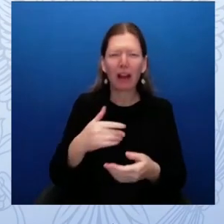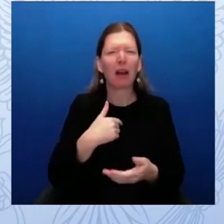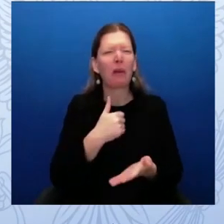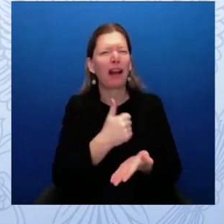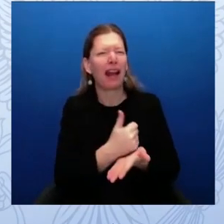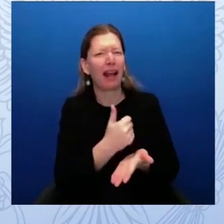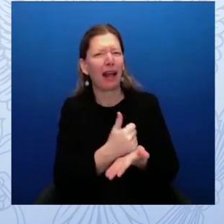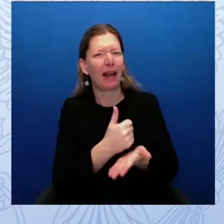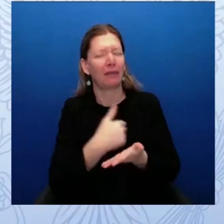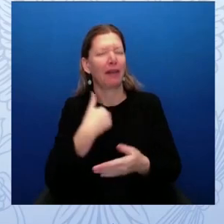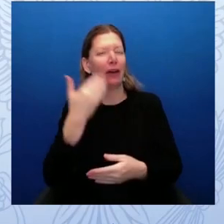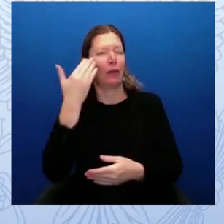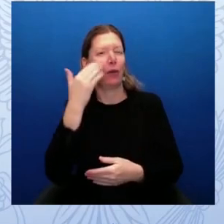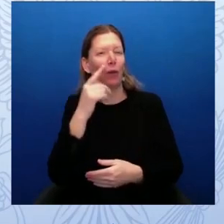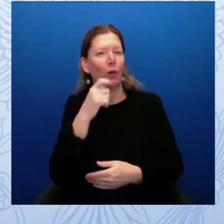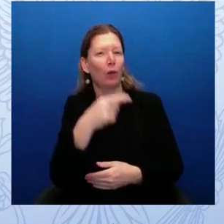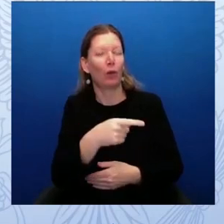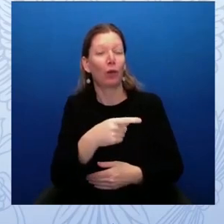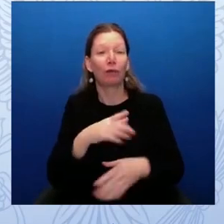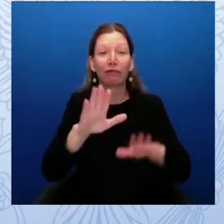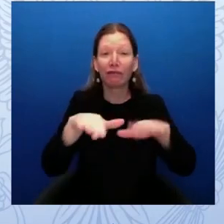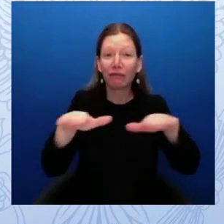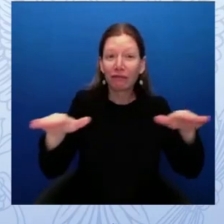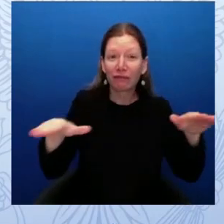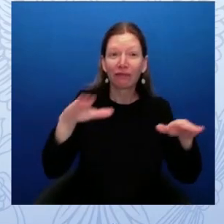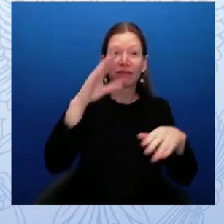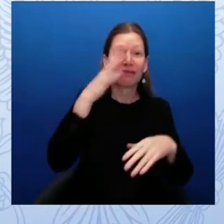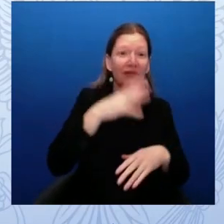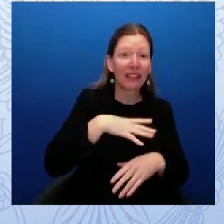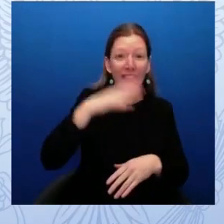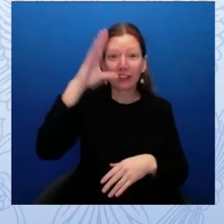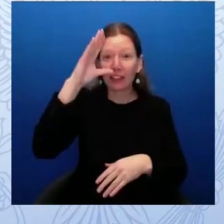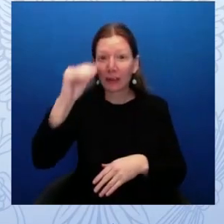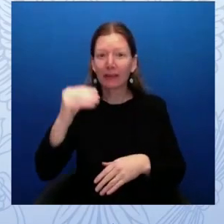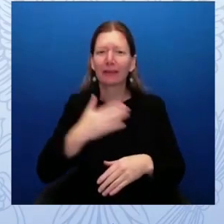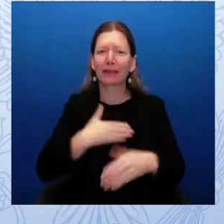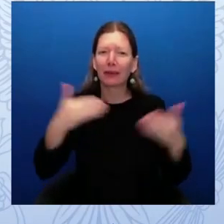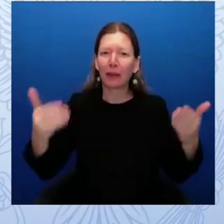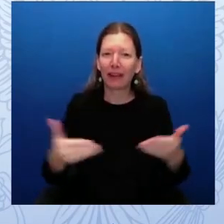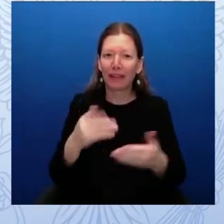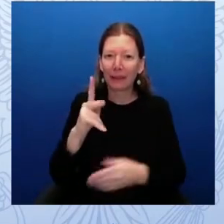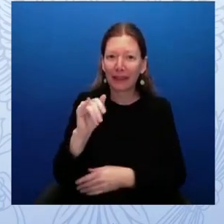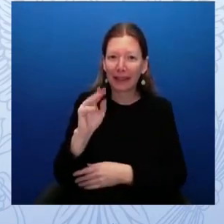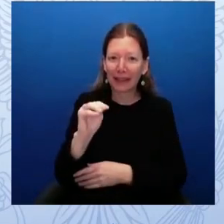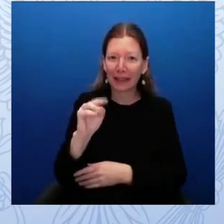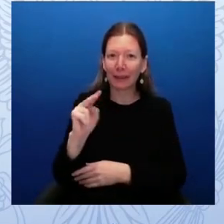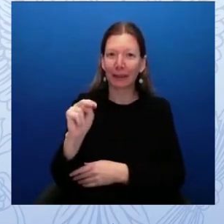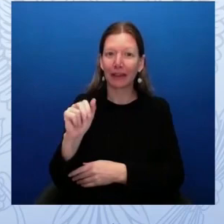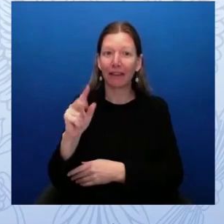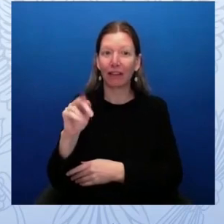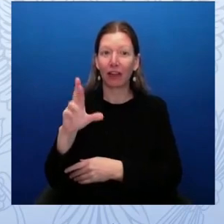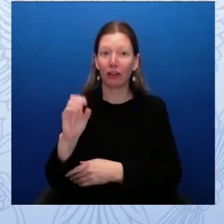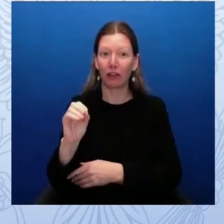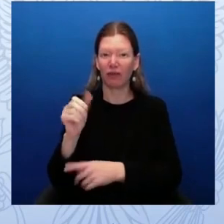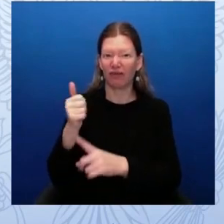gentlemen, please welcome Kim Navarro. She's the skating director of Snoopy's Home Ice.